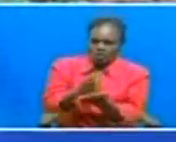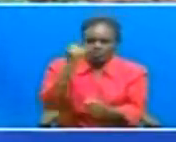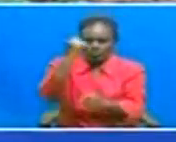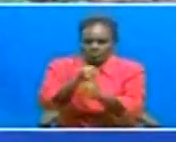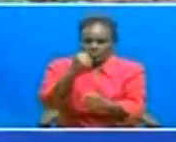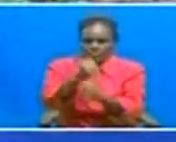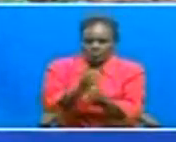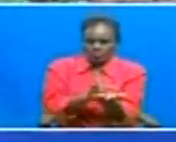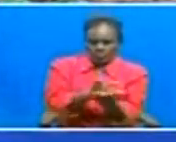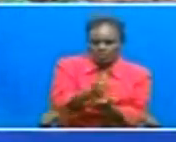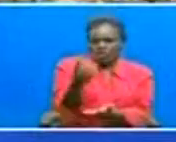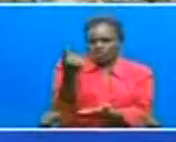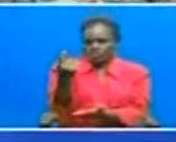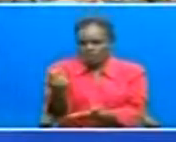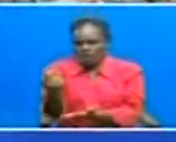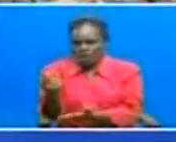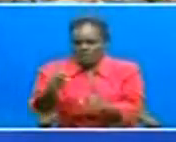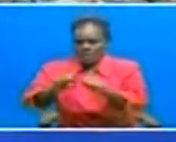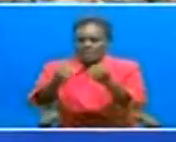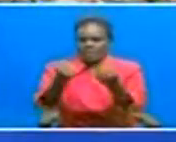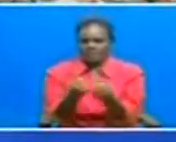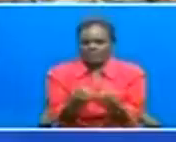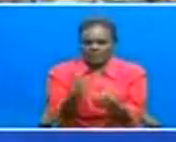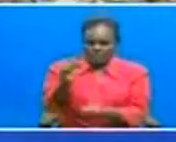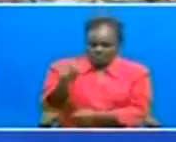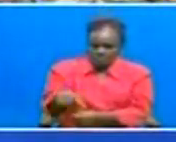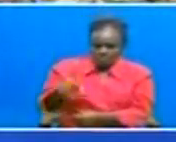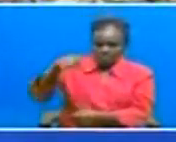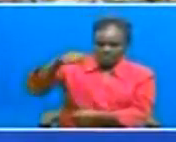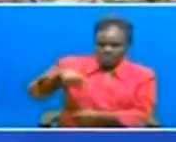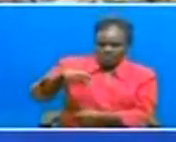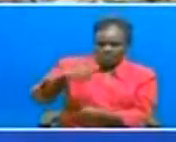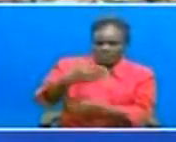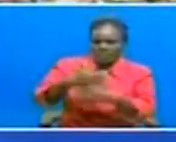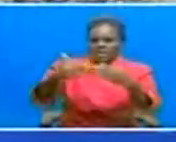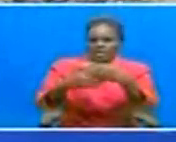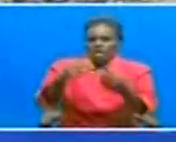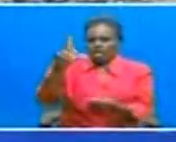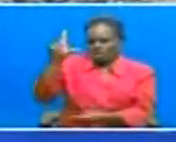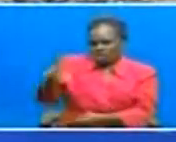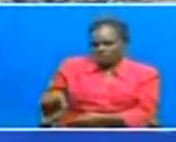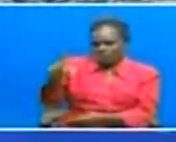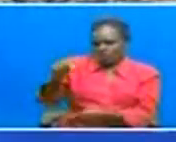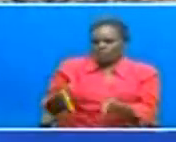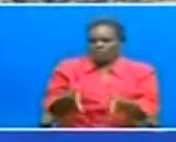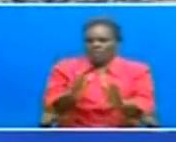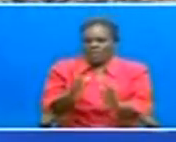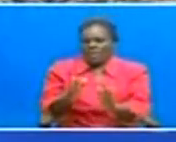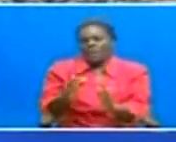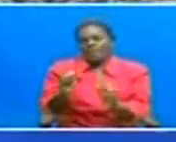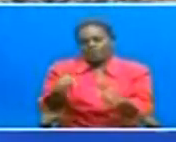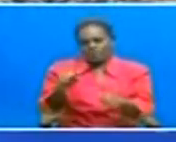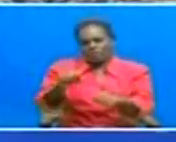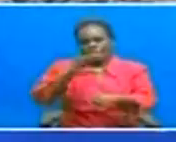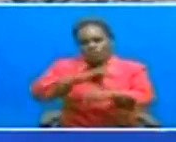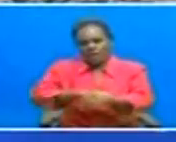and distribution of small drip irrigation system, the drip so irrigation kit is built from a low-cost design, making it affordable